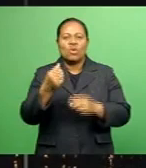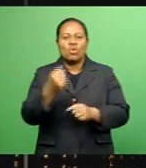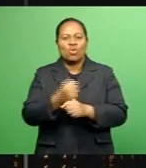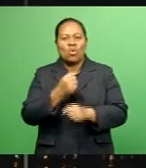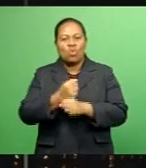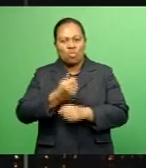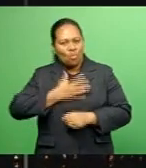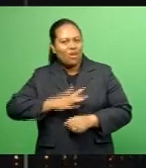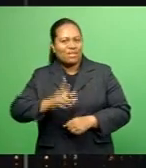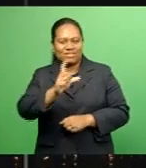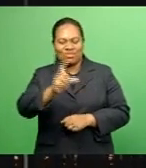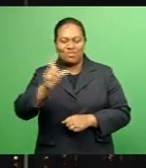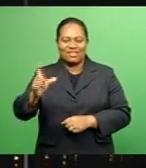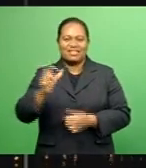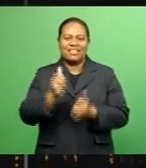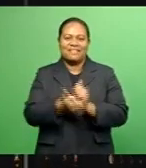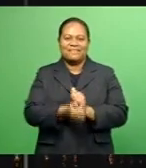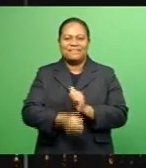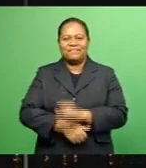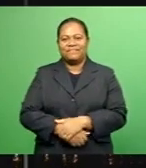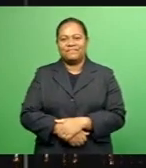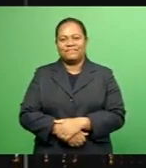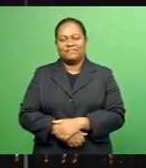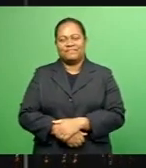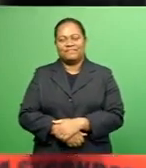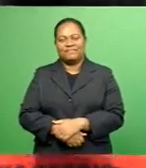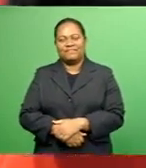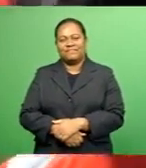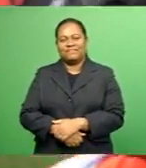the Coca-Cola Games. Felipe Naikaso has more.